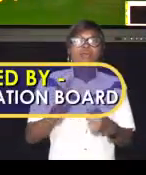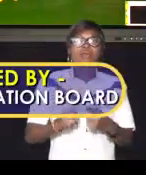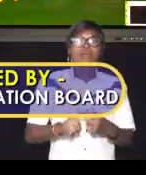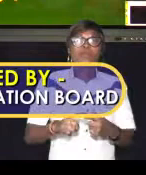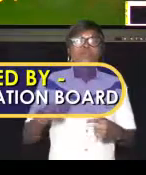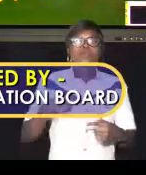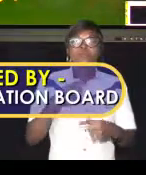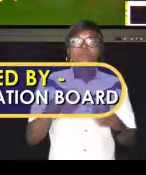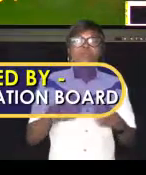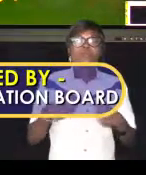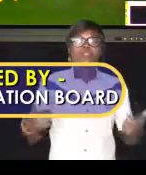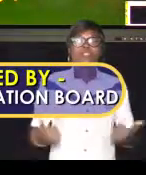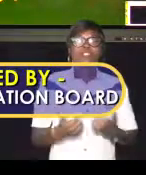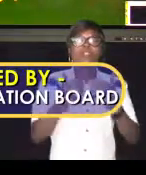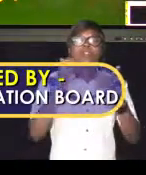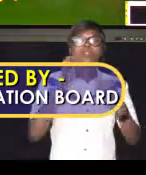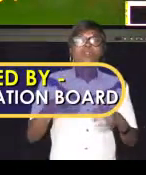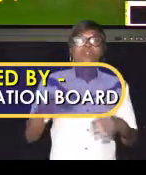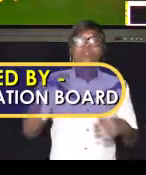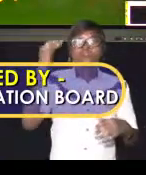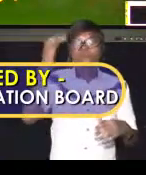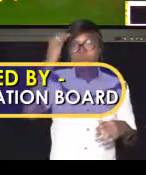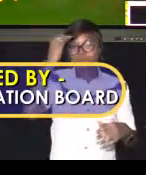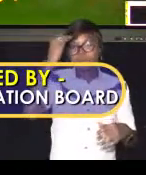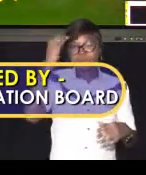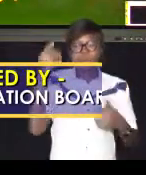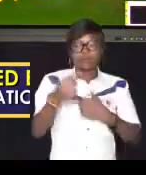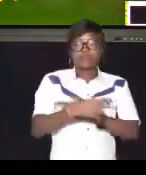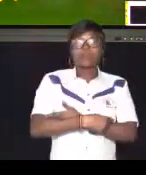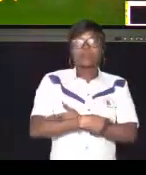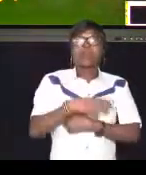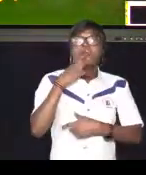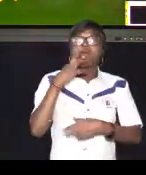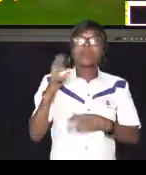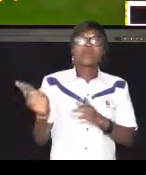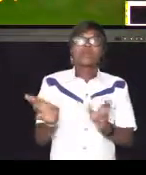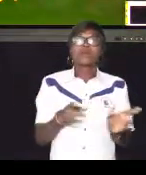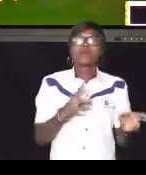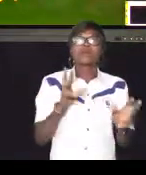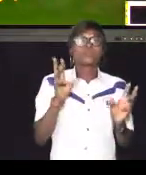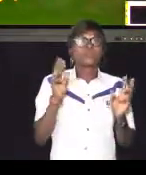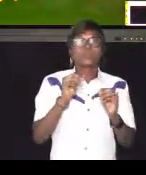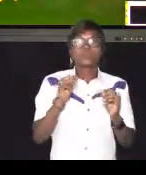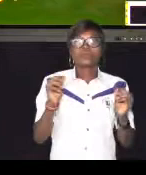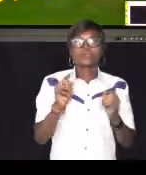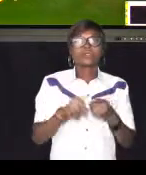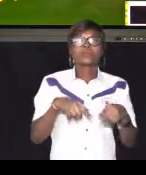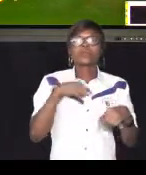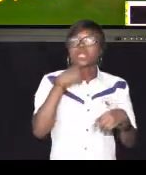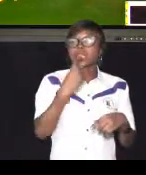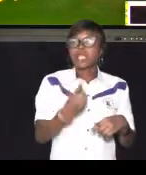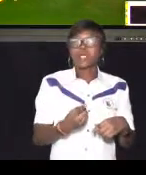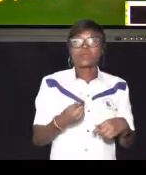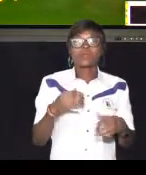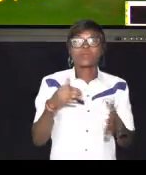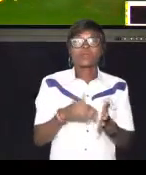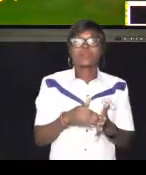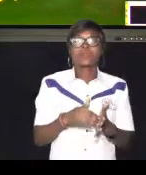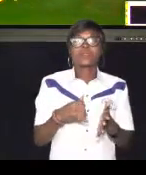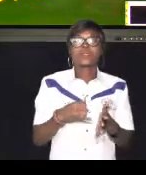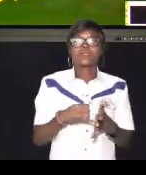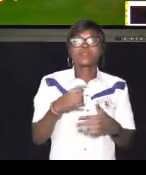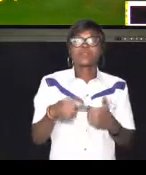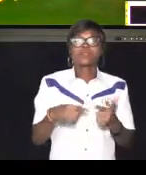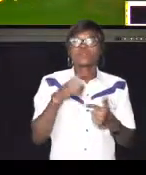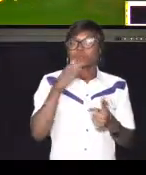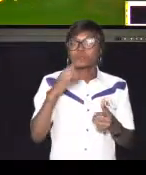your brain. Now, are you ready for today's math-a-thon? Well, there is nothing more to tell you other than it's going to be a mixture of